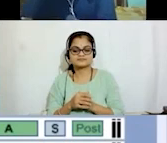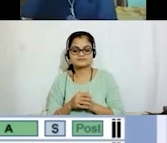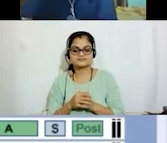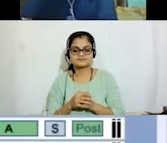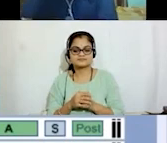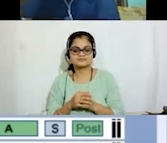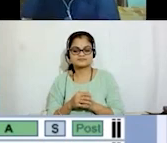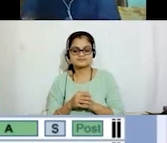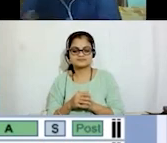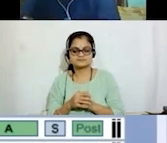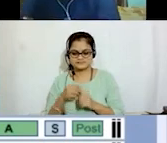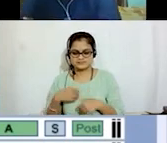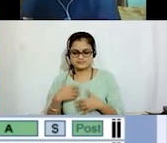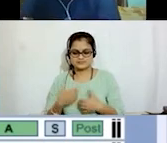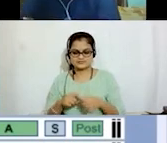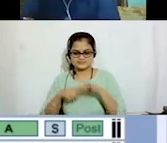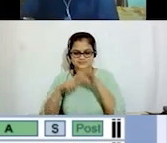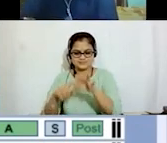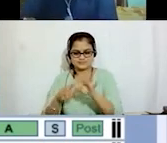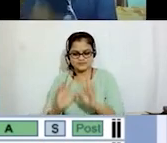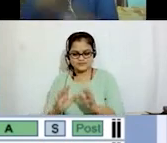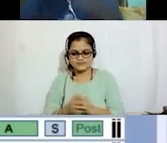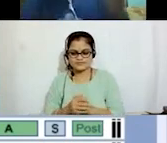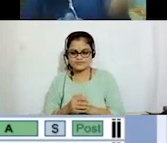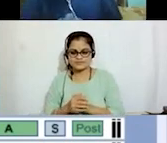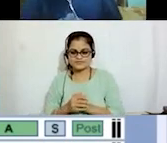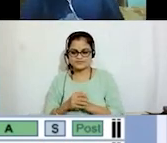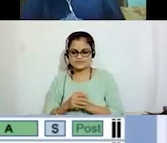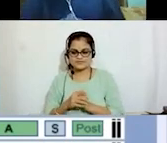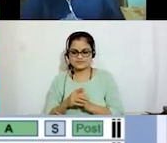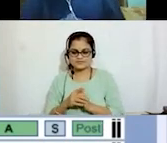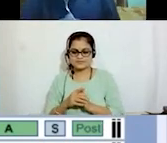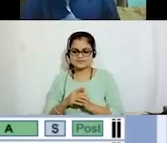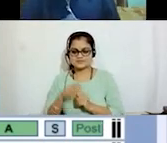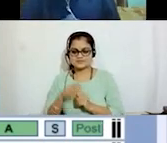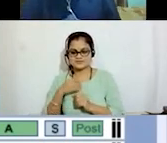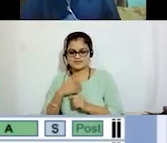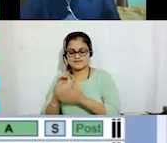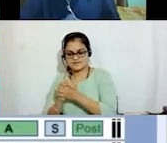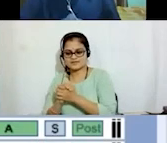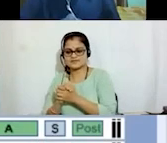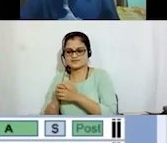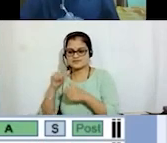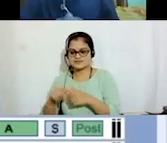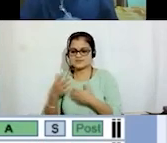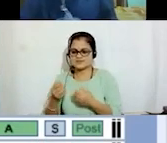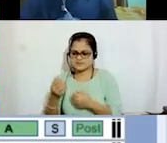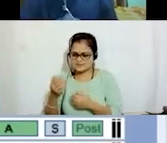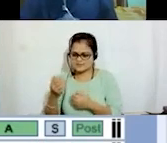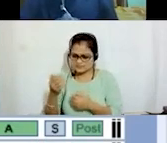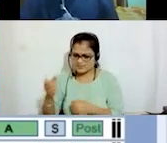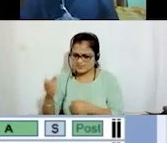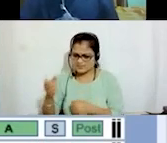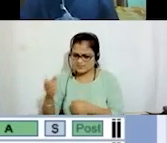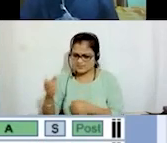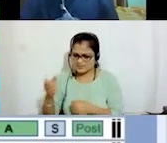actually asked Yoel because about this, that I had got one, I mean, I made one of my friends listen to this track and he actually liked it, and he said